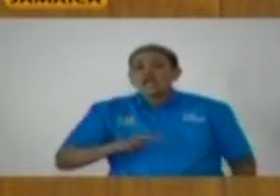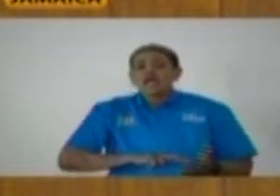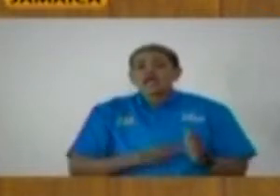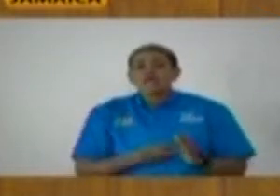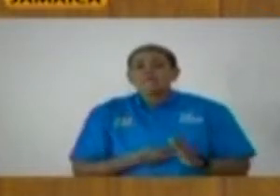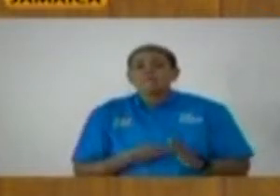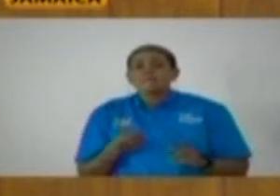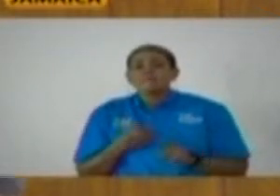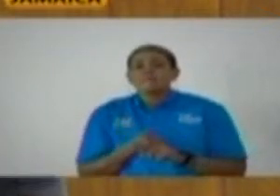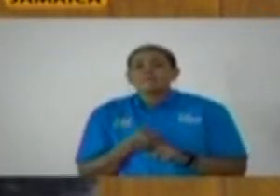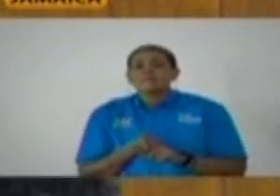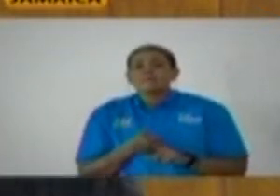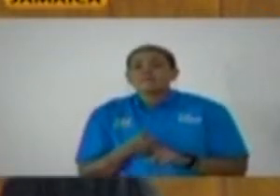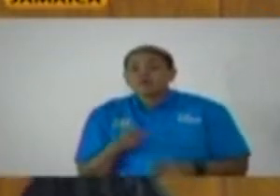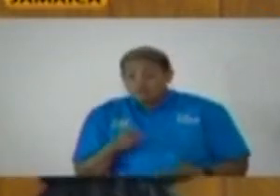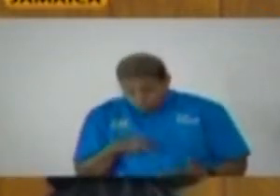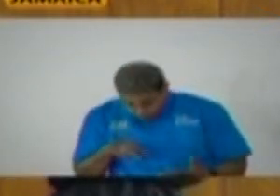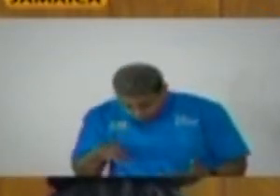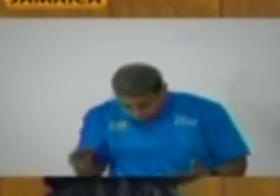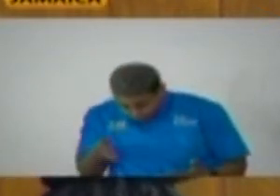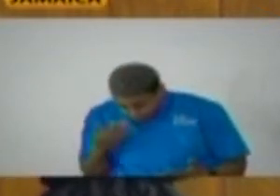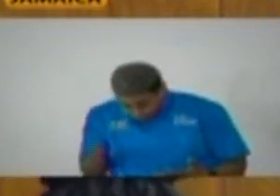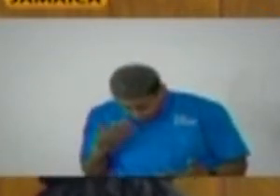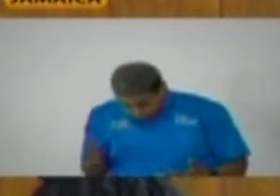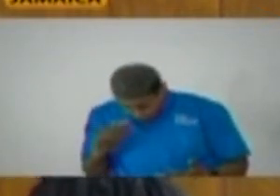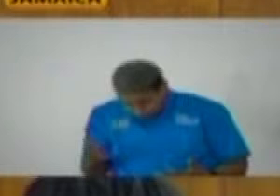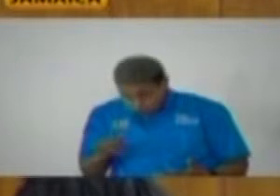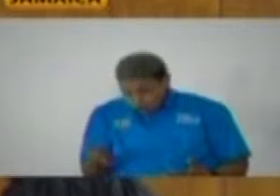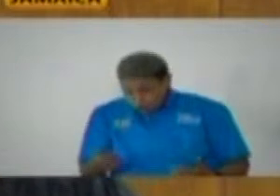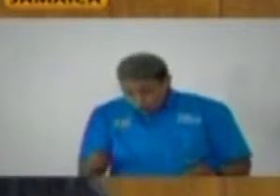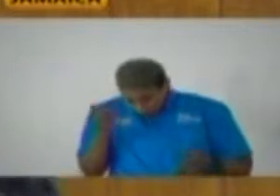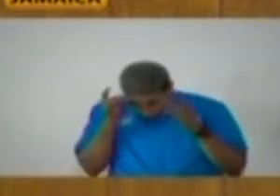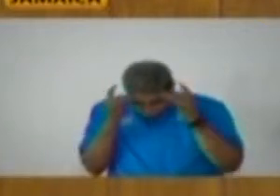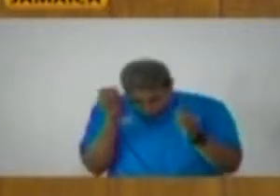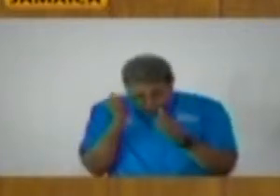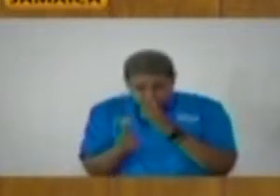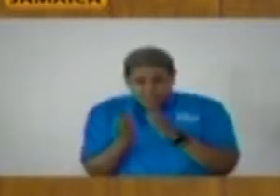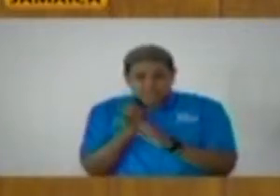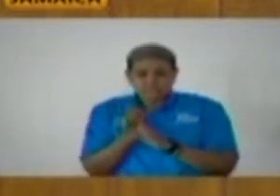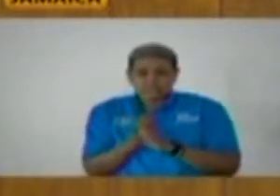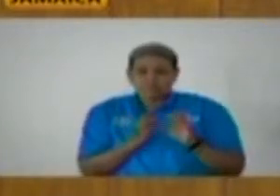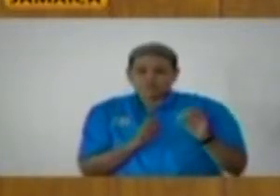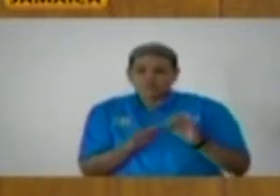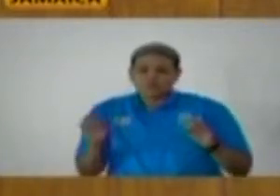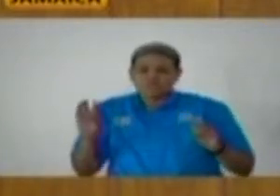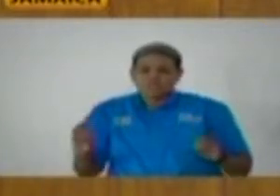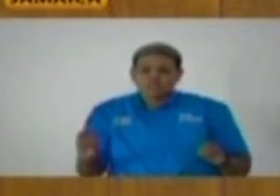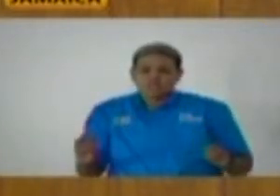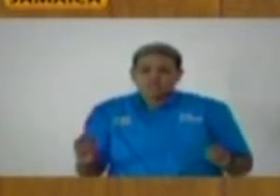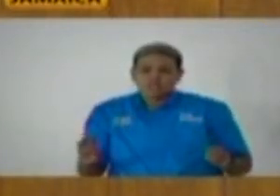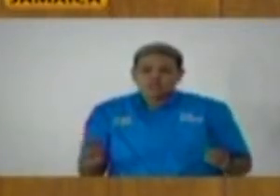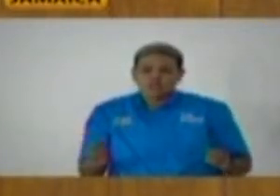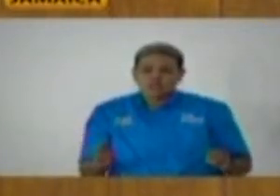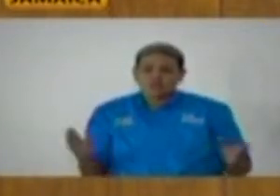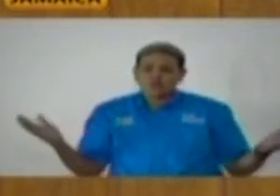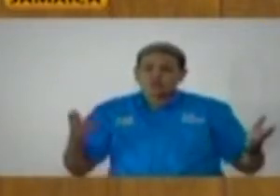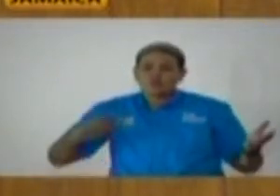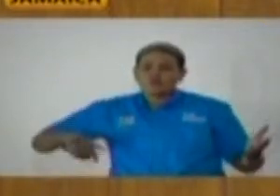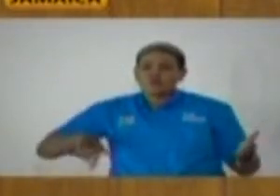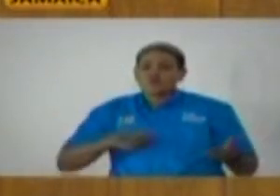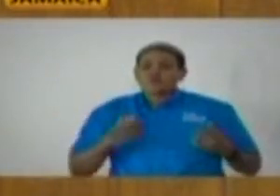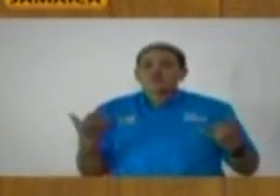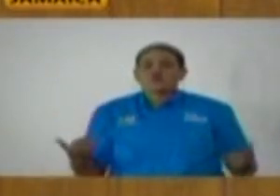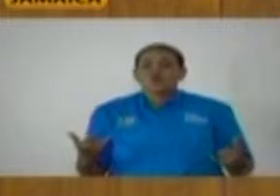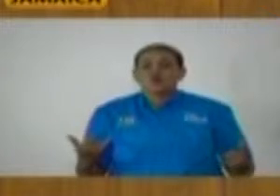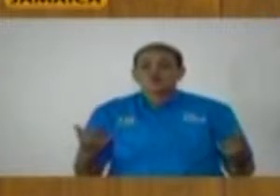swatting to learn to pass a particular exam, which is what we are at right